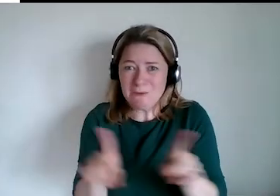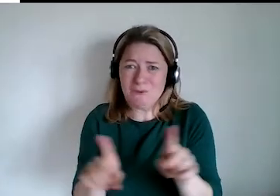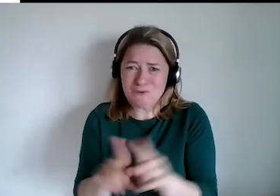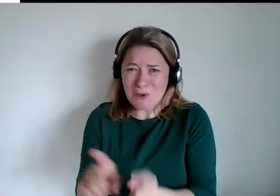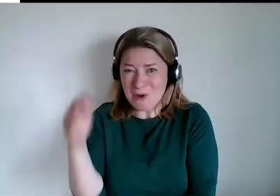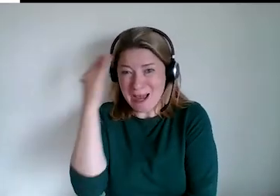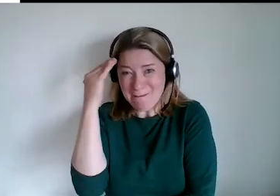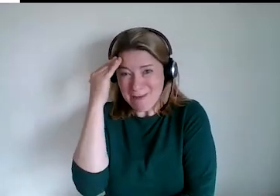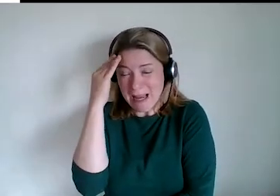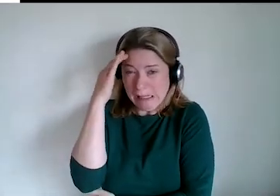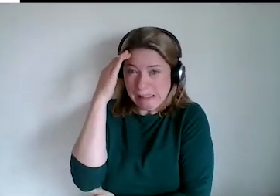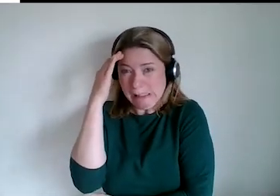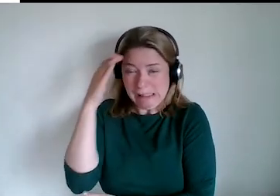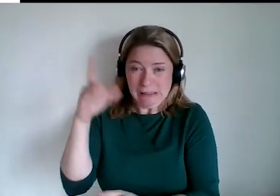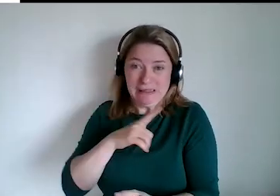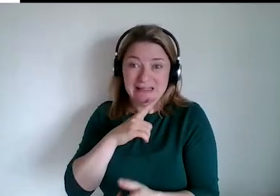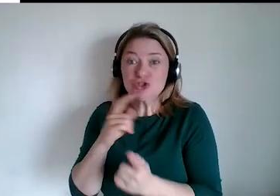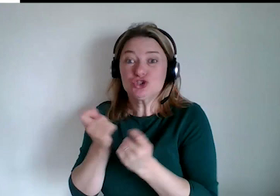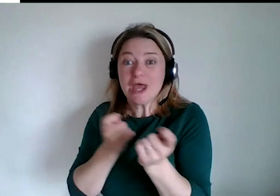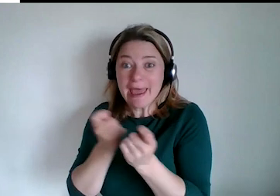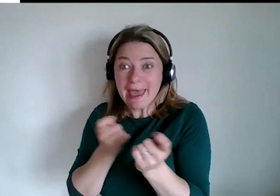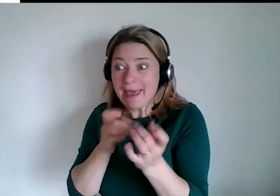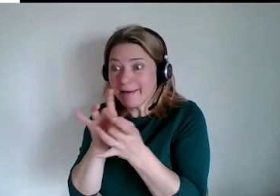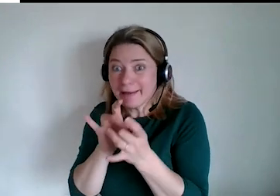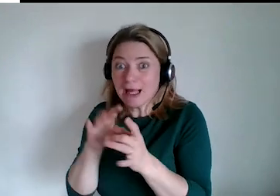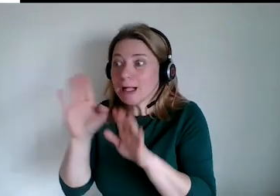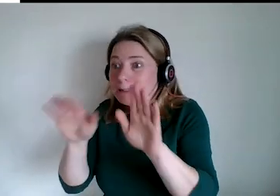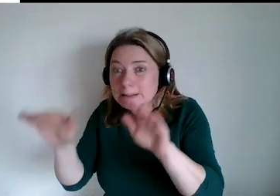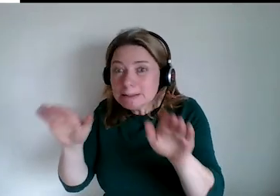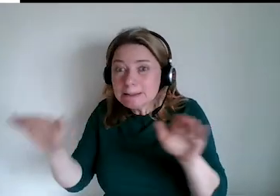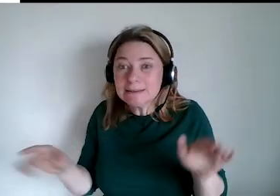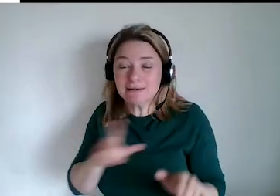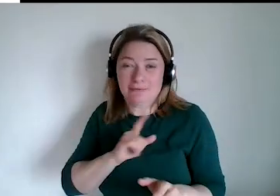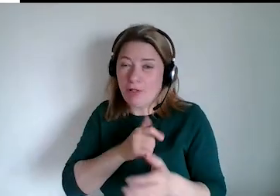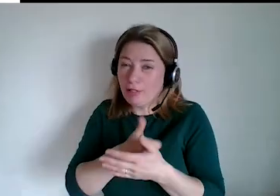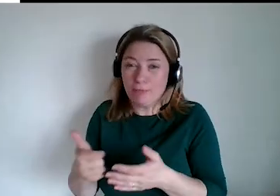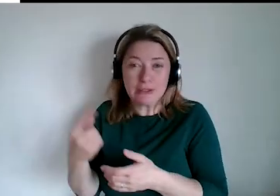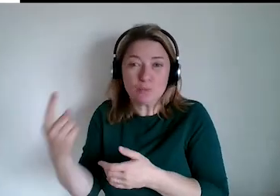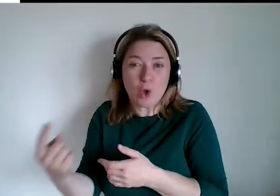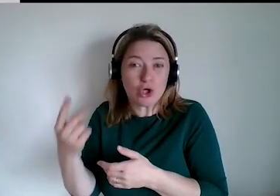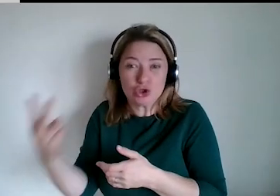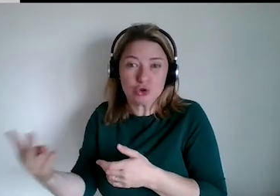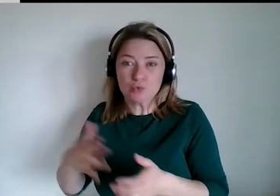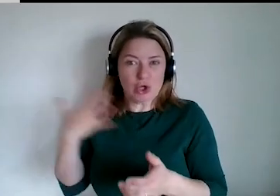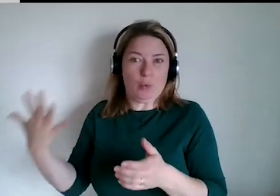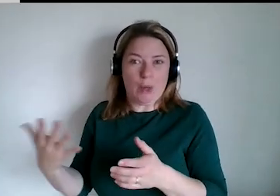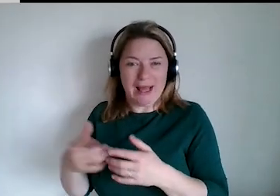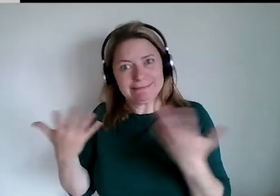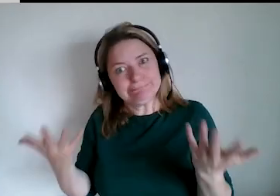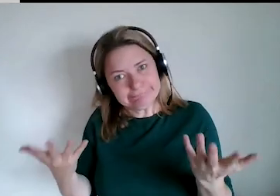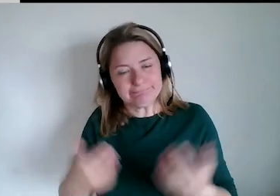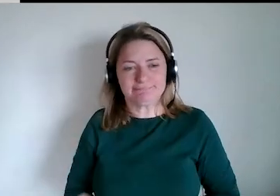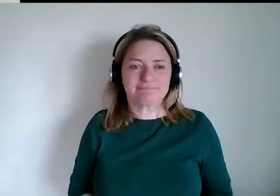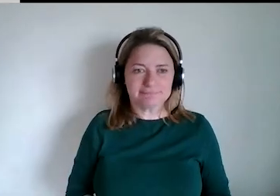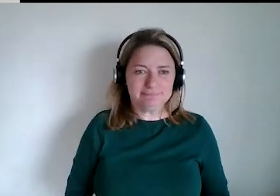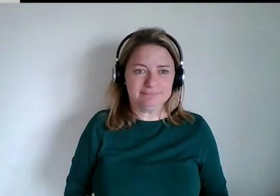to manage as the chair of that collaboration, because there will always be one or two people who don't like what you're doing.